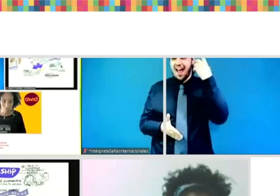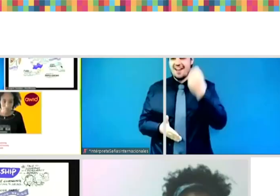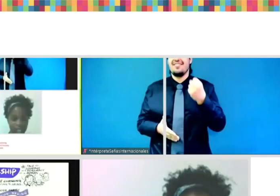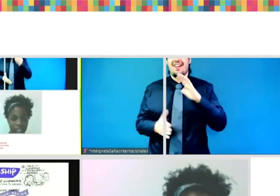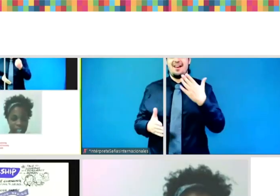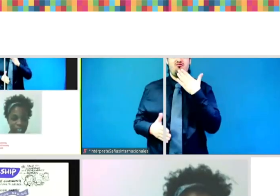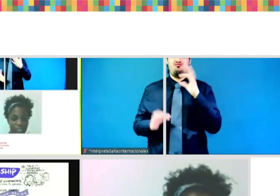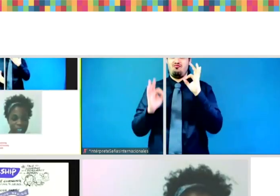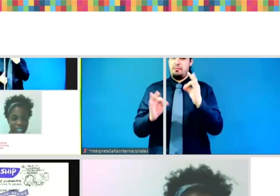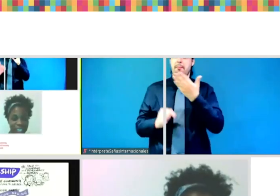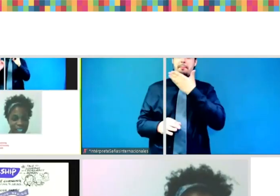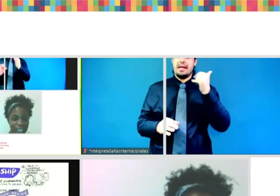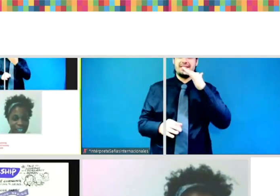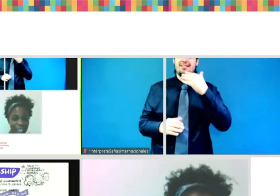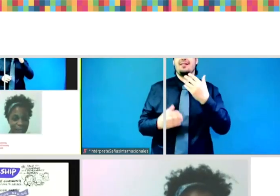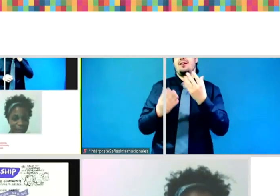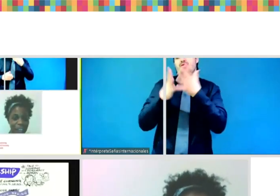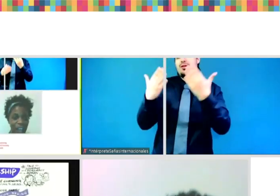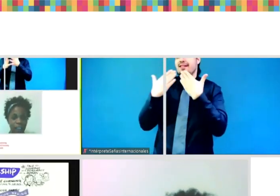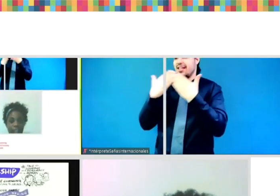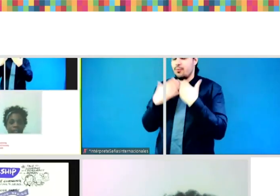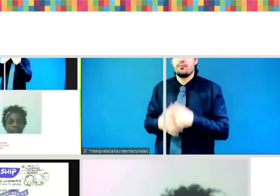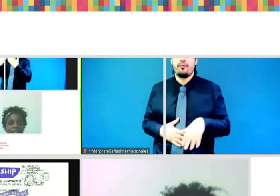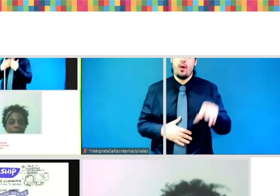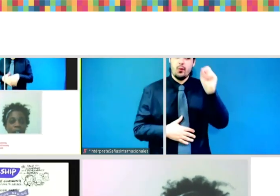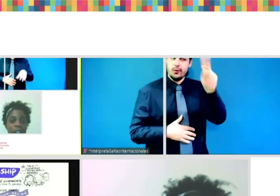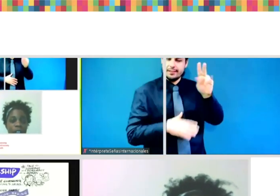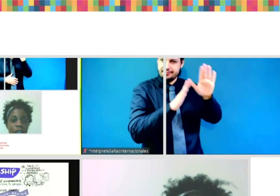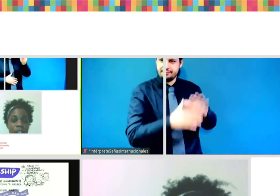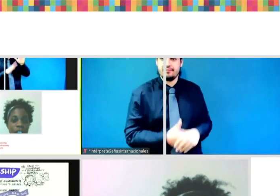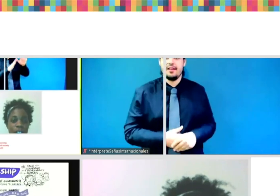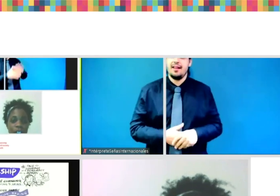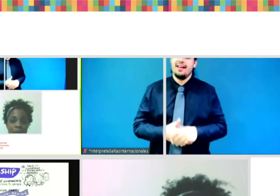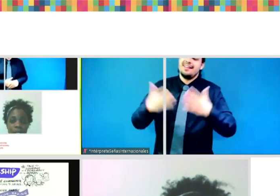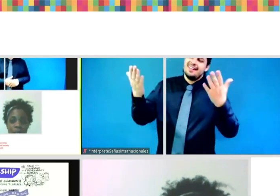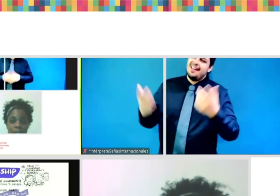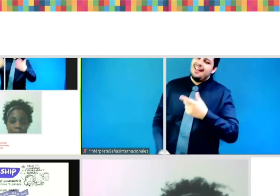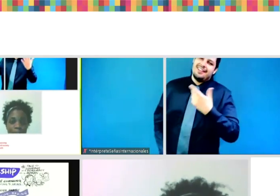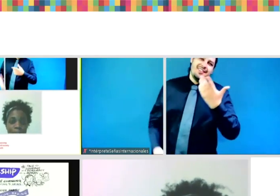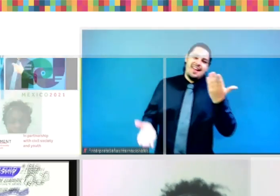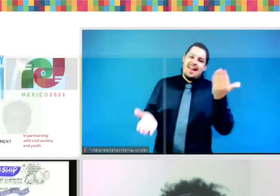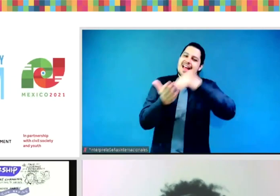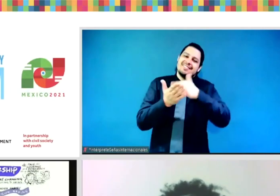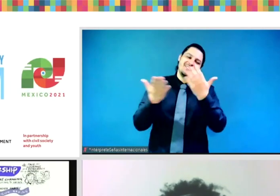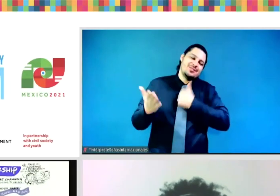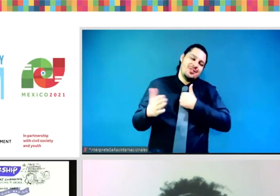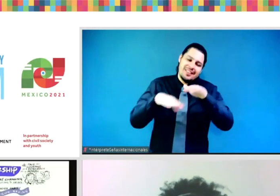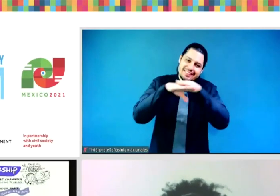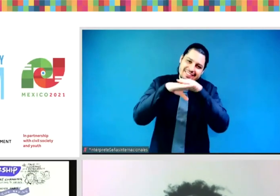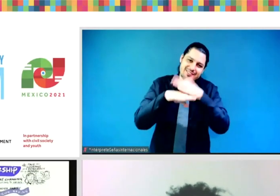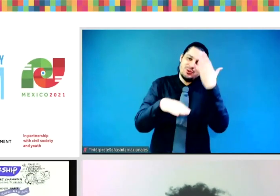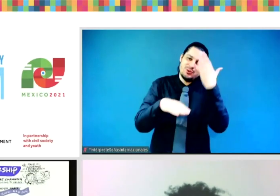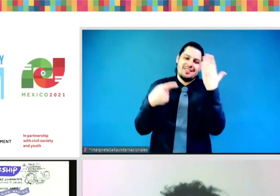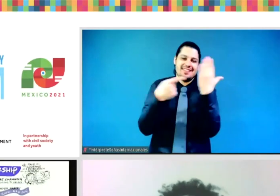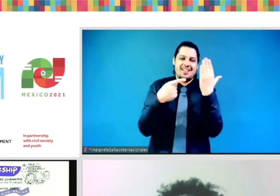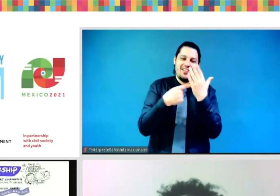can let you down at times. Okay, so I'll speak to just in terms of, you know, what this means in terms of